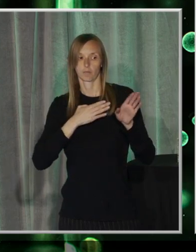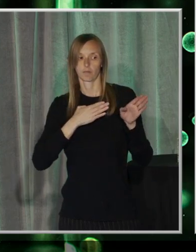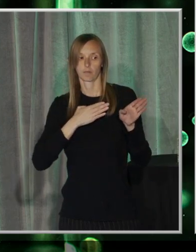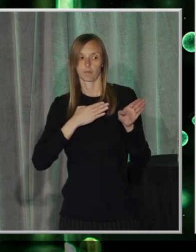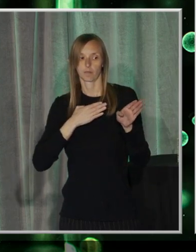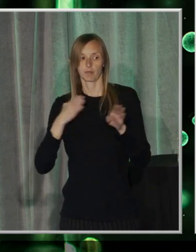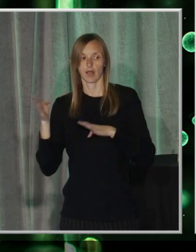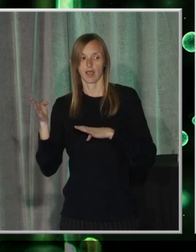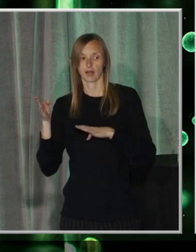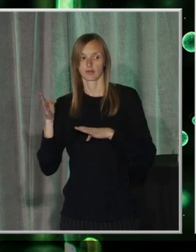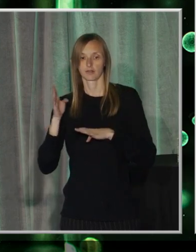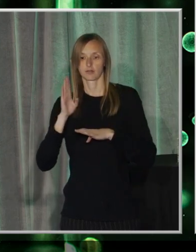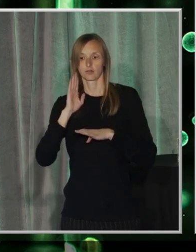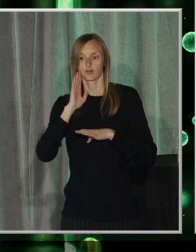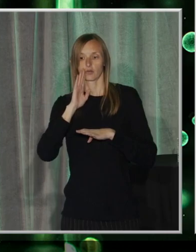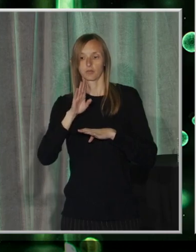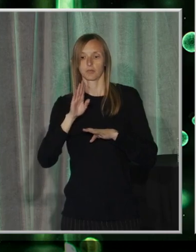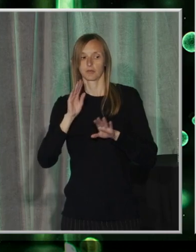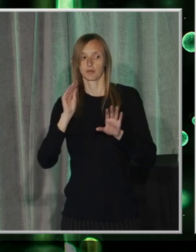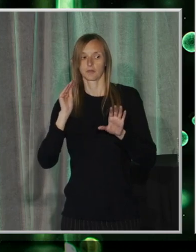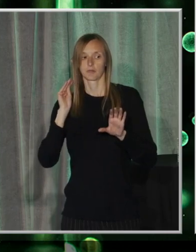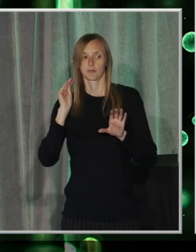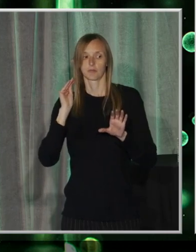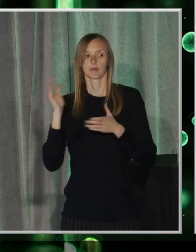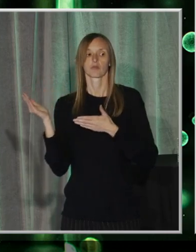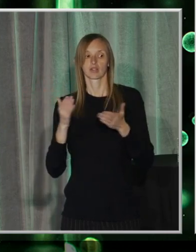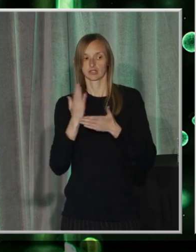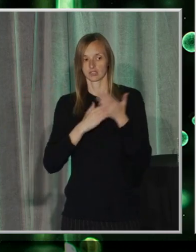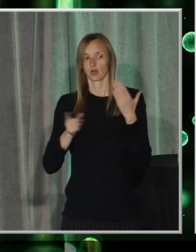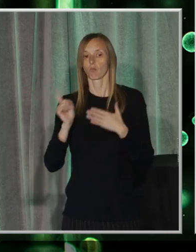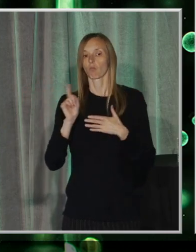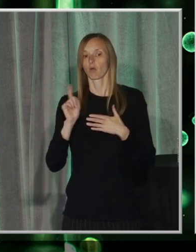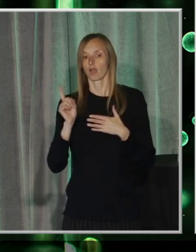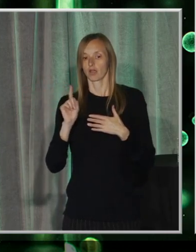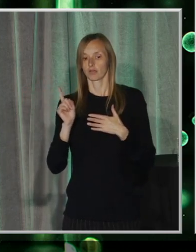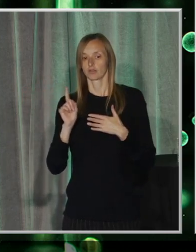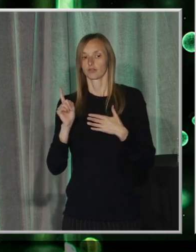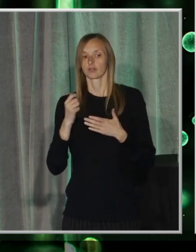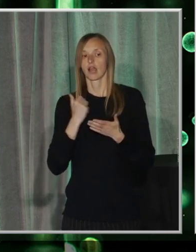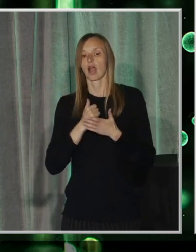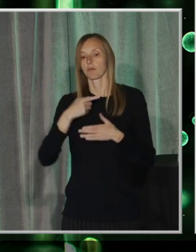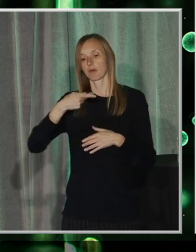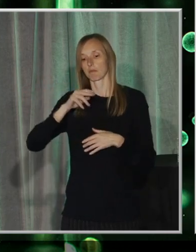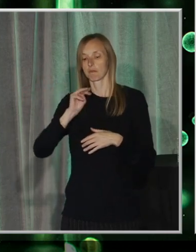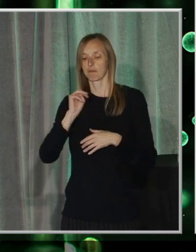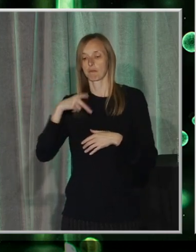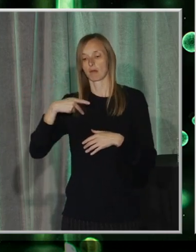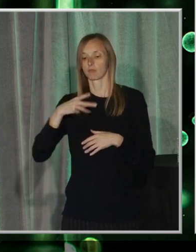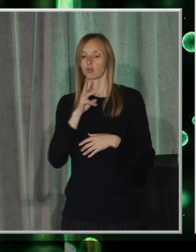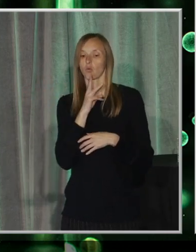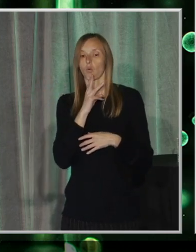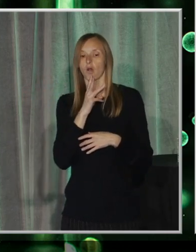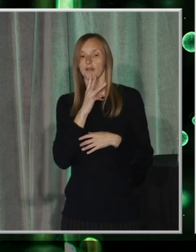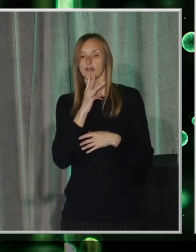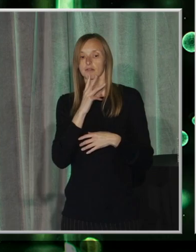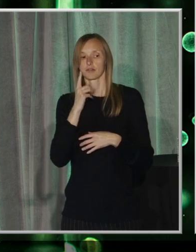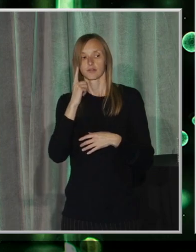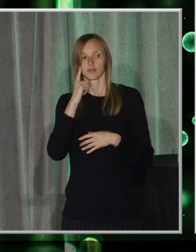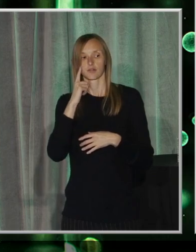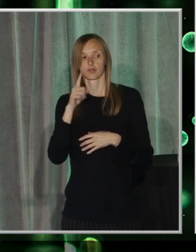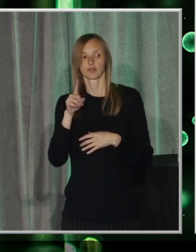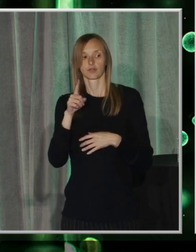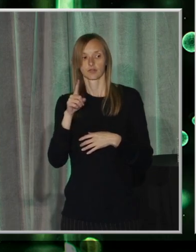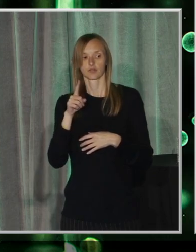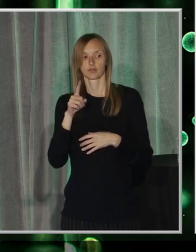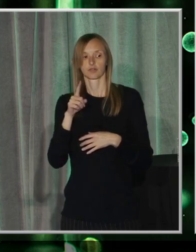be breeding somewhere, and it will have a pump where this water will move forward and up to the tank. And